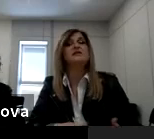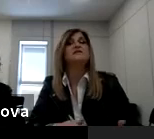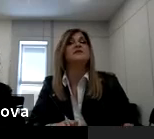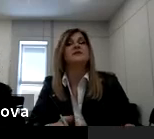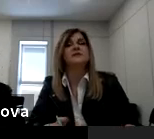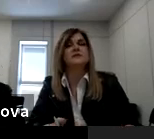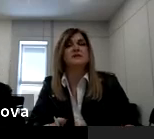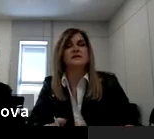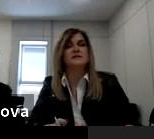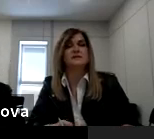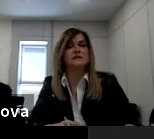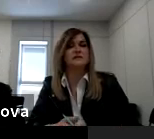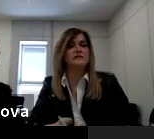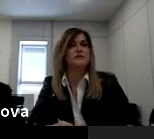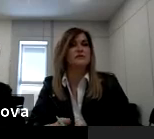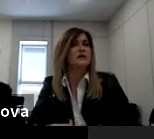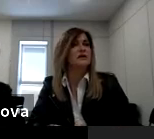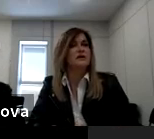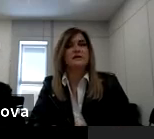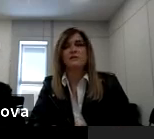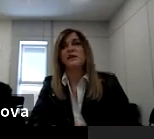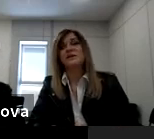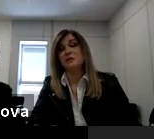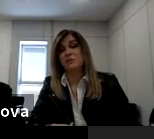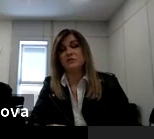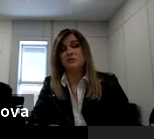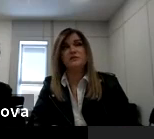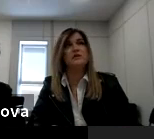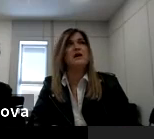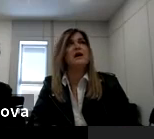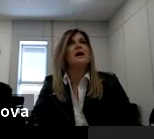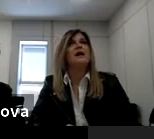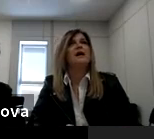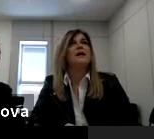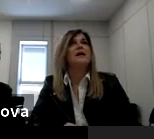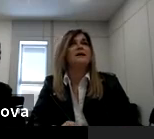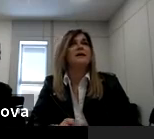say, inconveniences from the practical point of view.